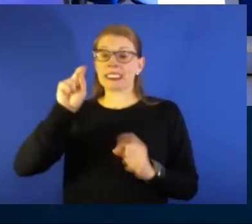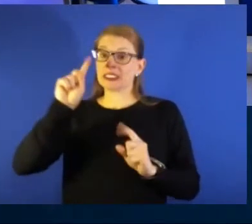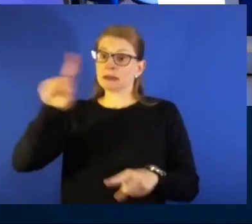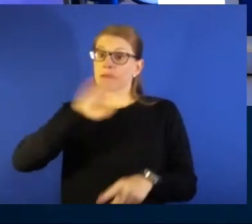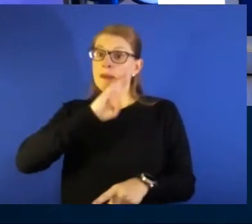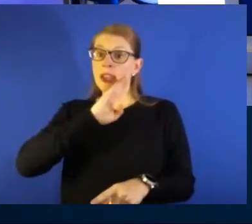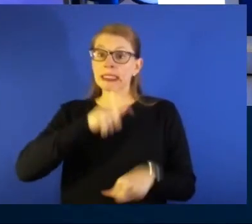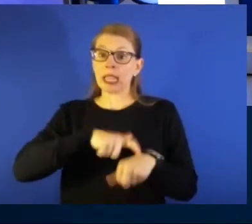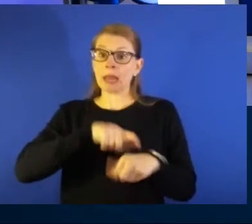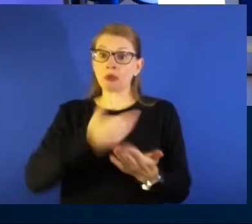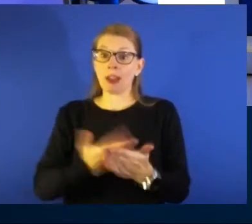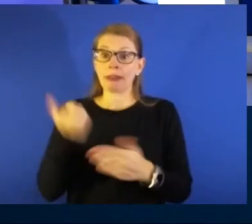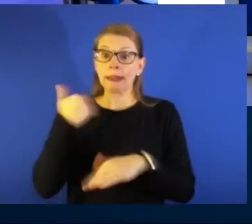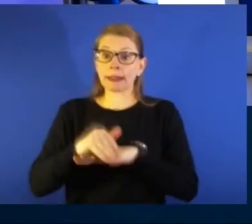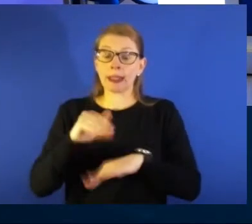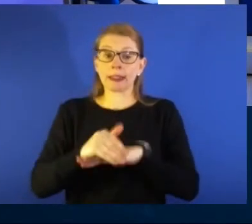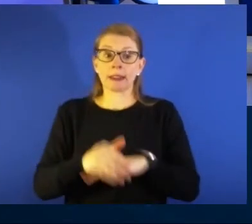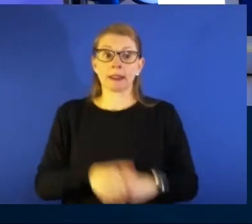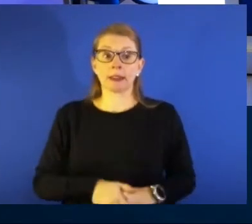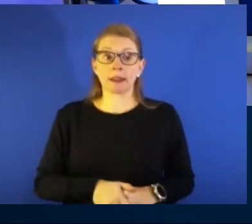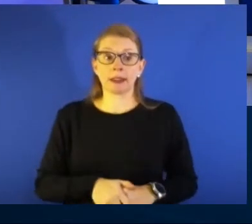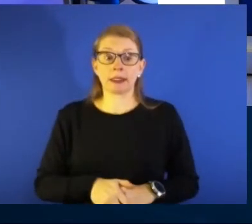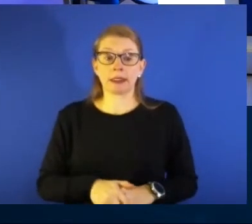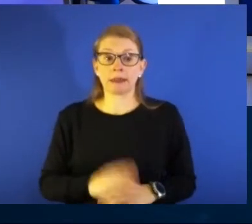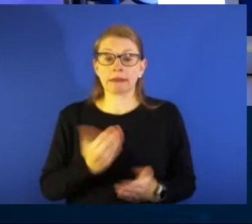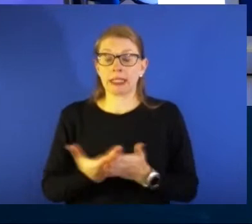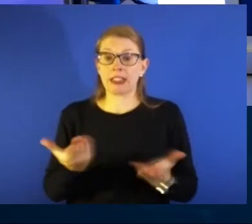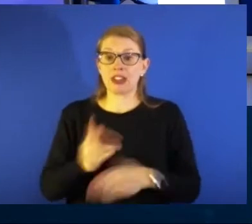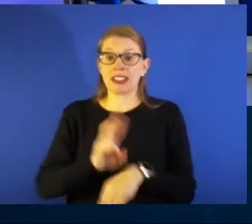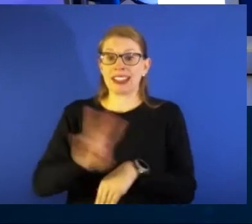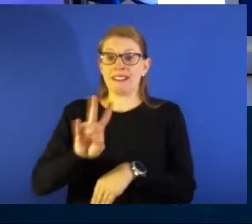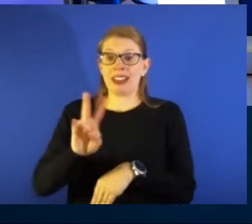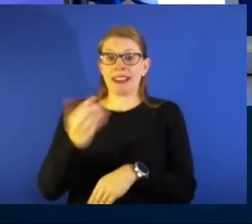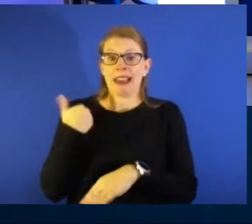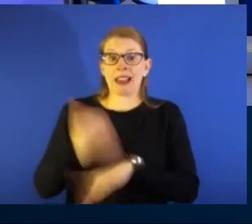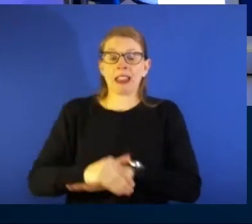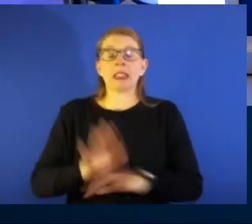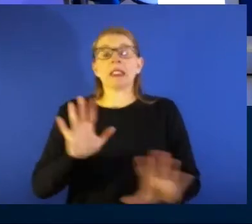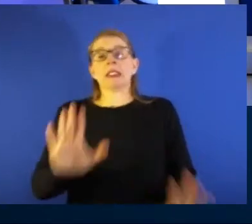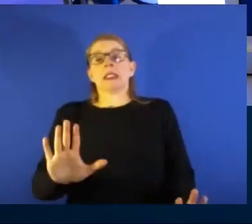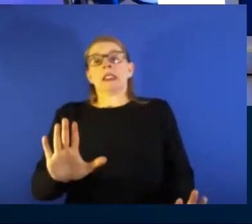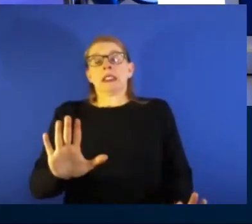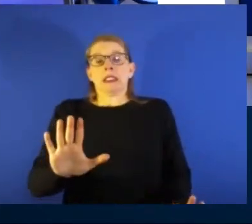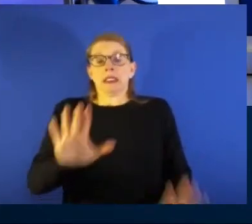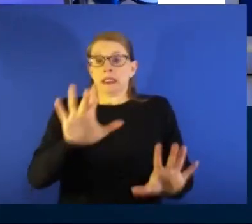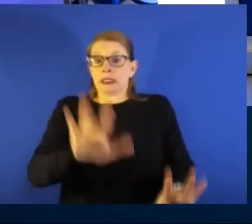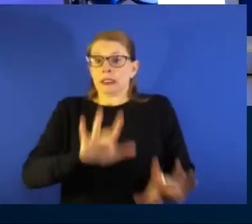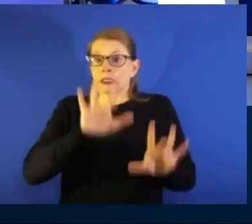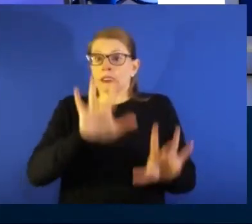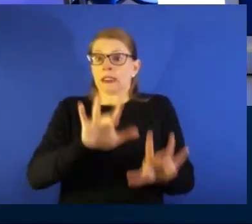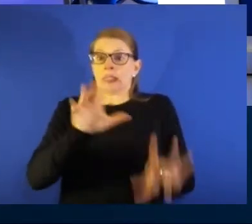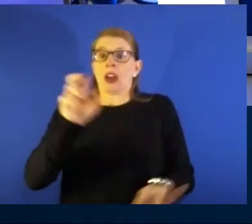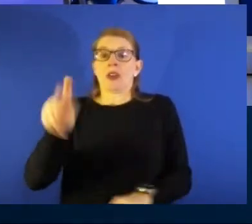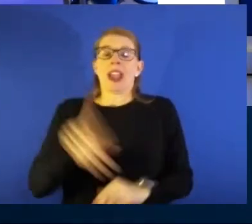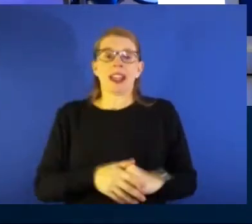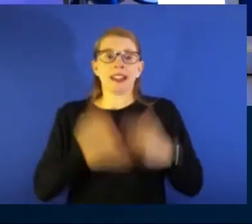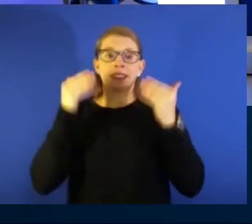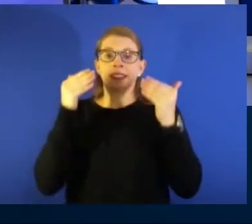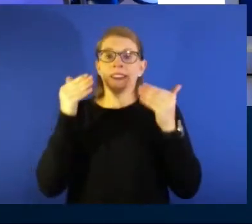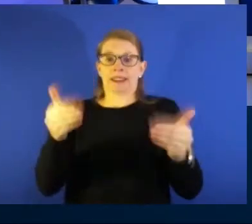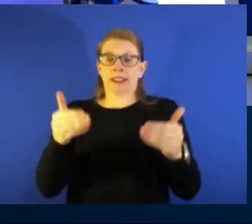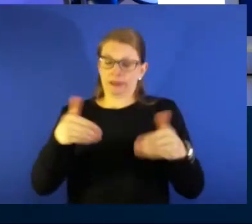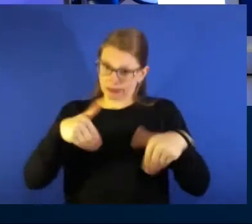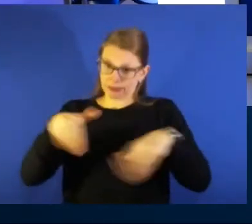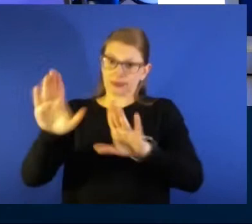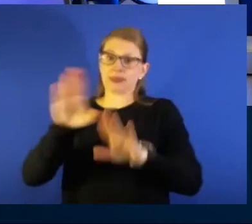last night? I got here 7 o'clock last night. Dear Lord. Okay, all right. Let's get this man to sleep.